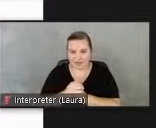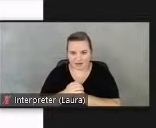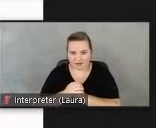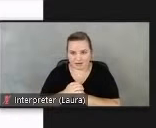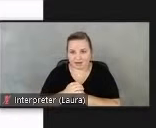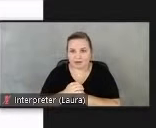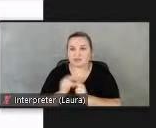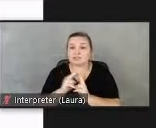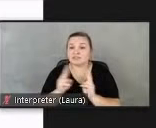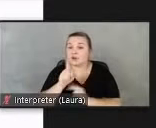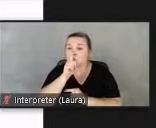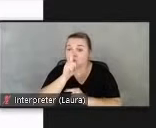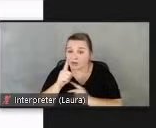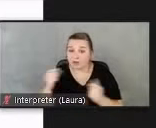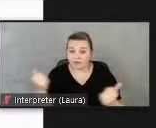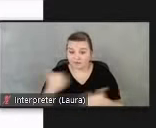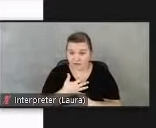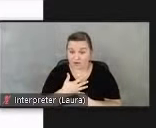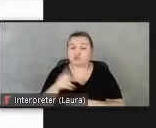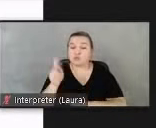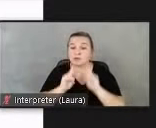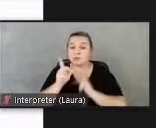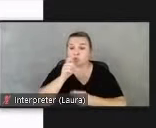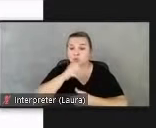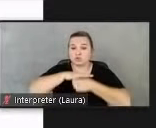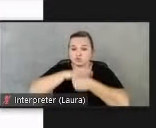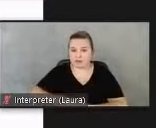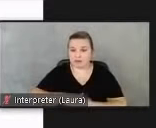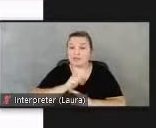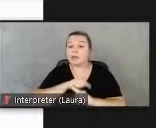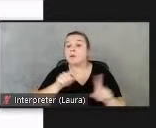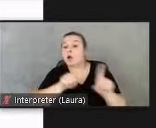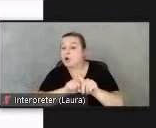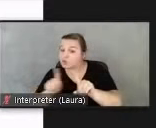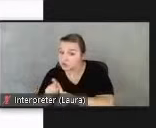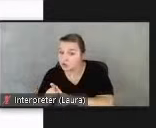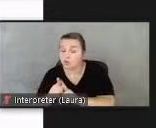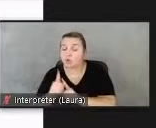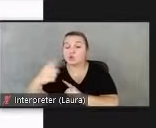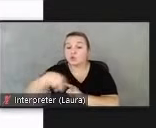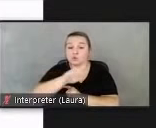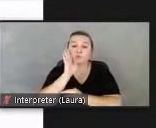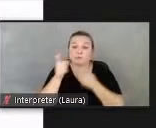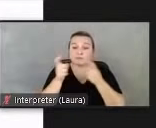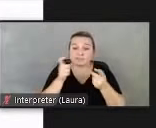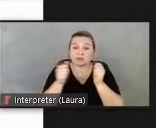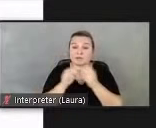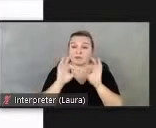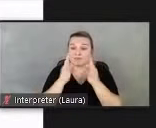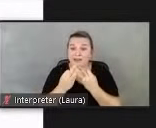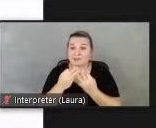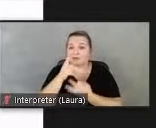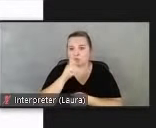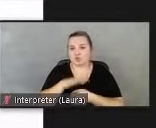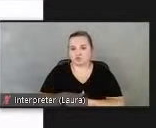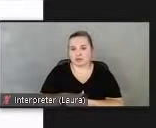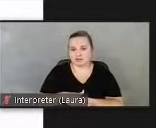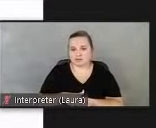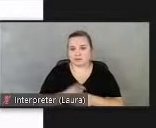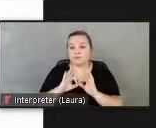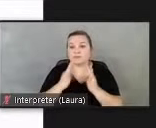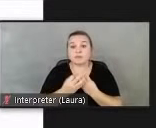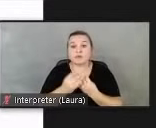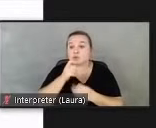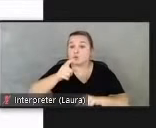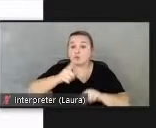very real fear. So there's people who are stressed, but also you're gonna be dealing with families that are stressed. Families that can't